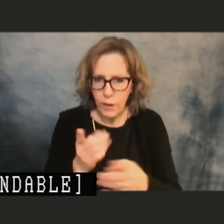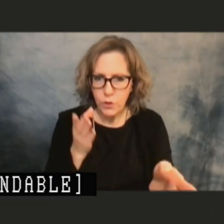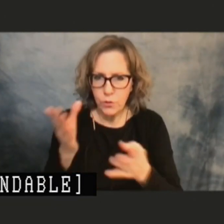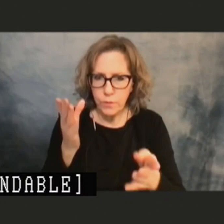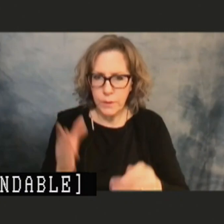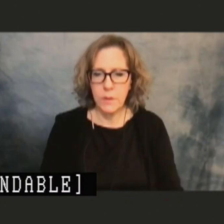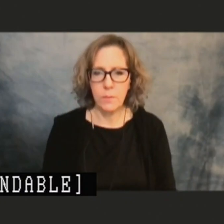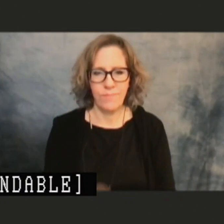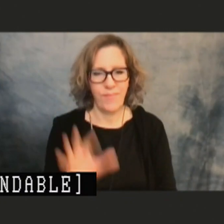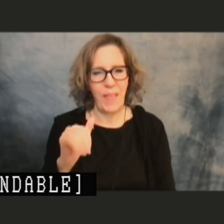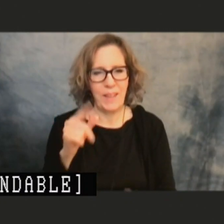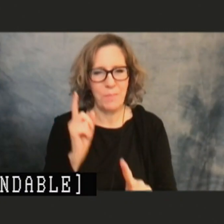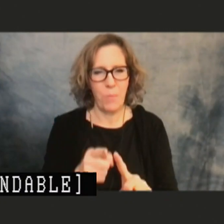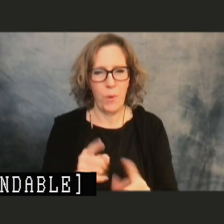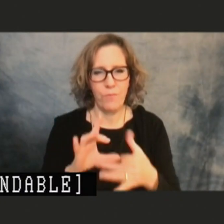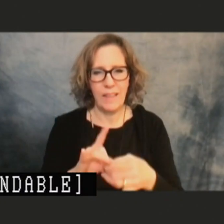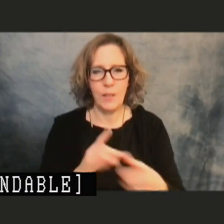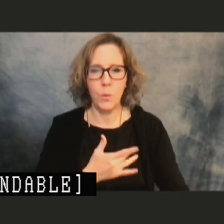question.